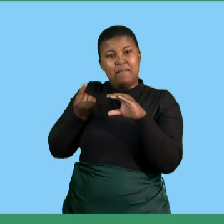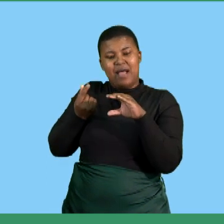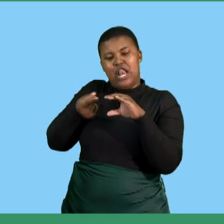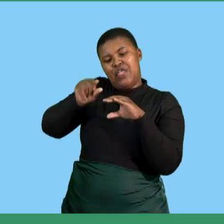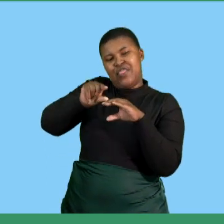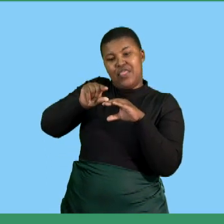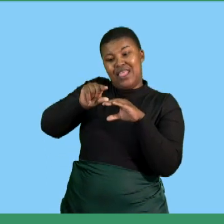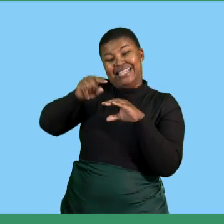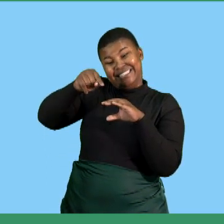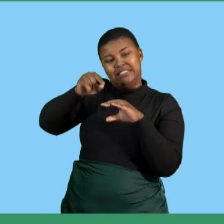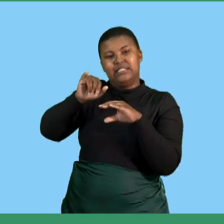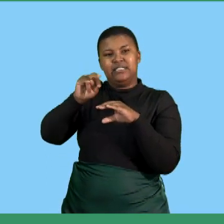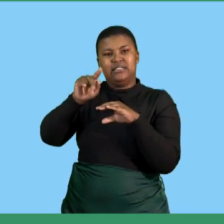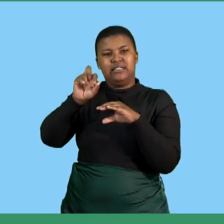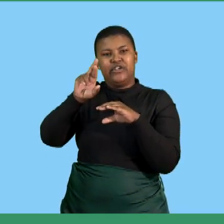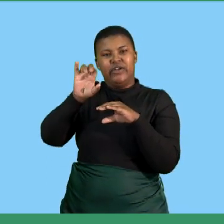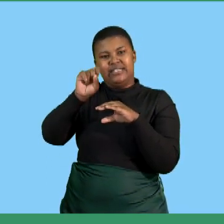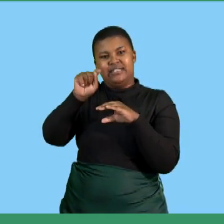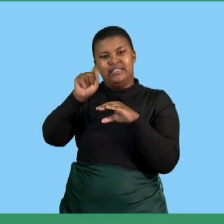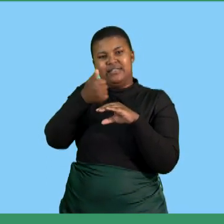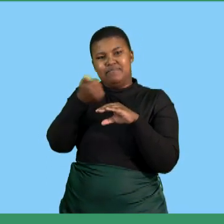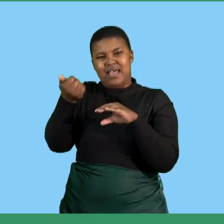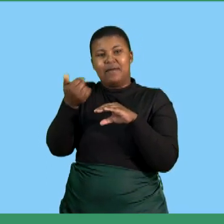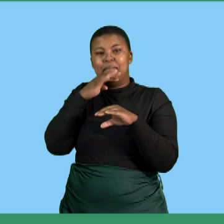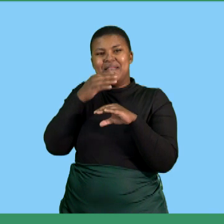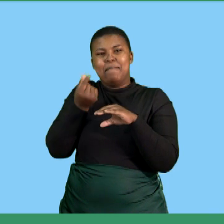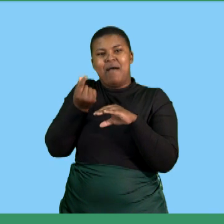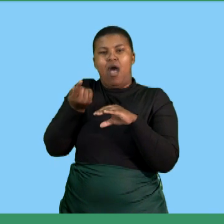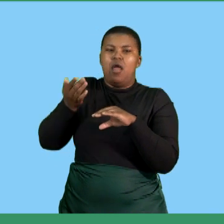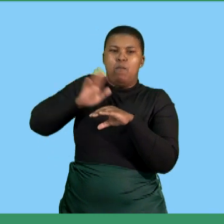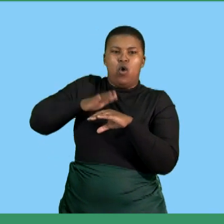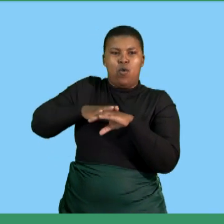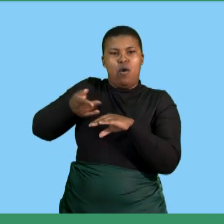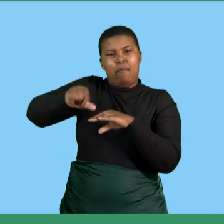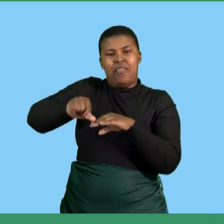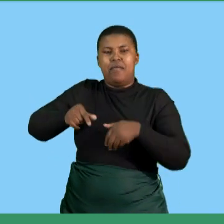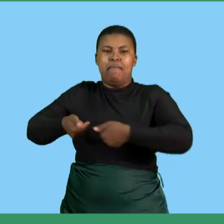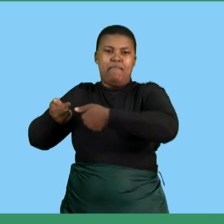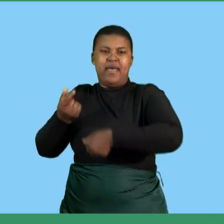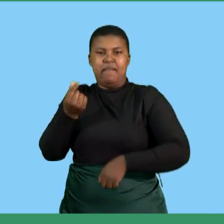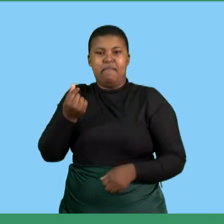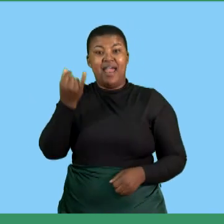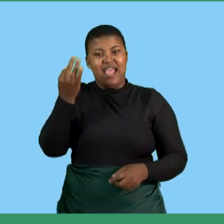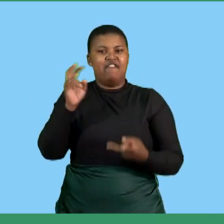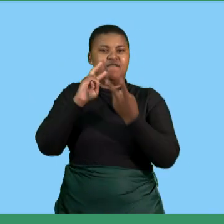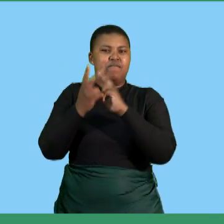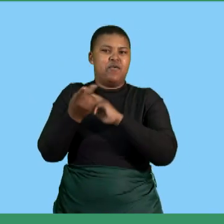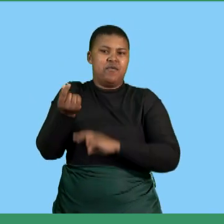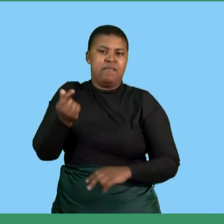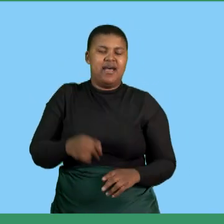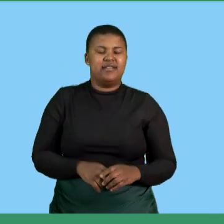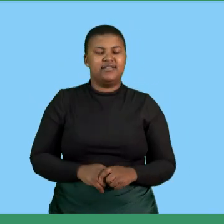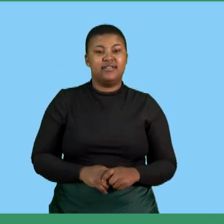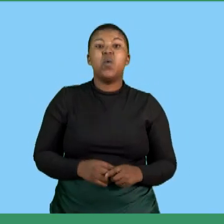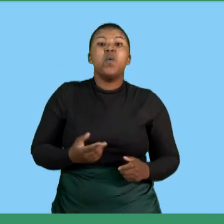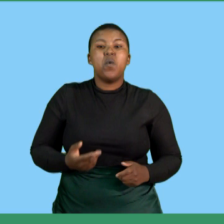pay interest on that money. So it's any extra money that you have to pay back when you borrow